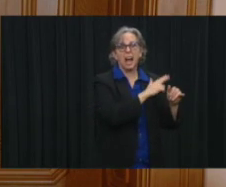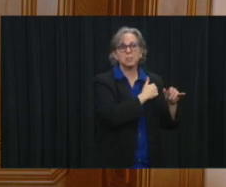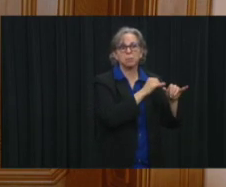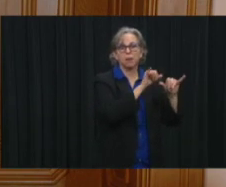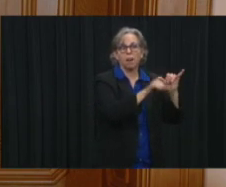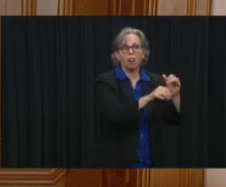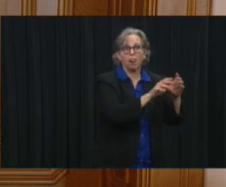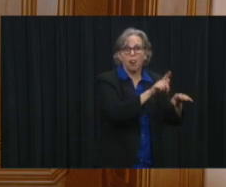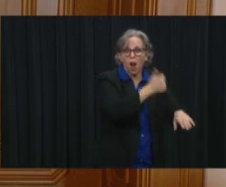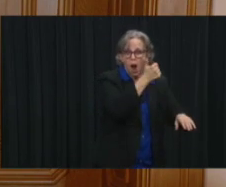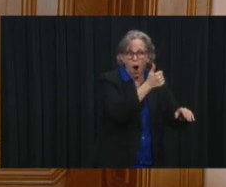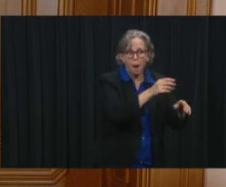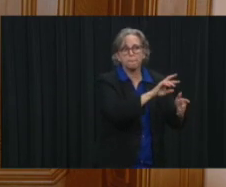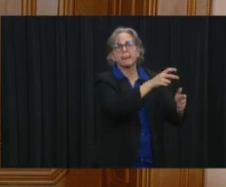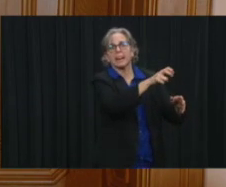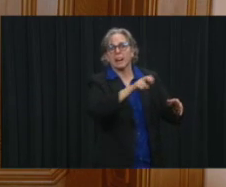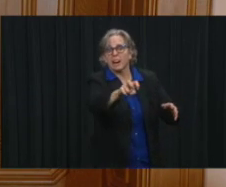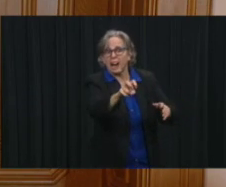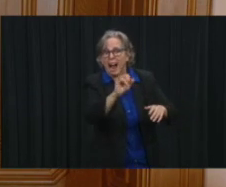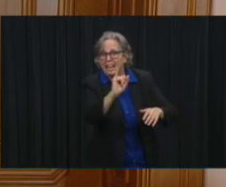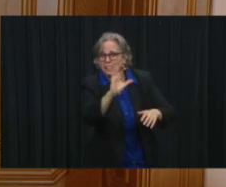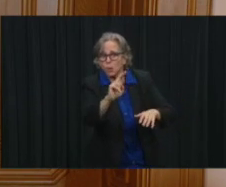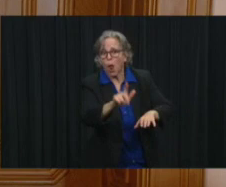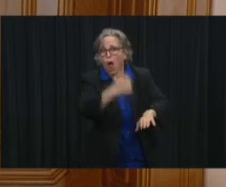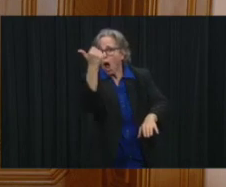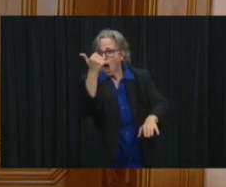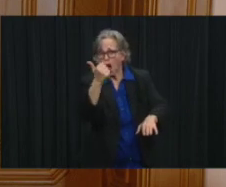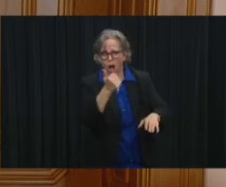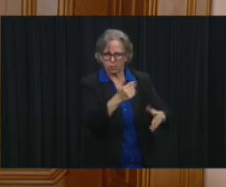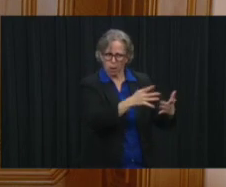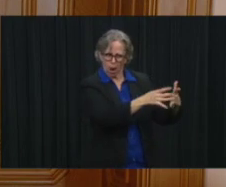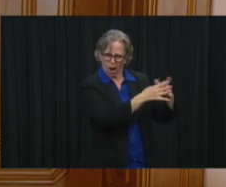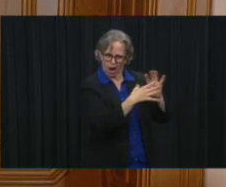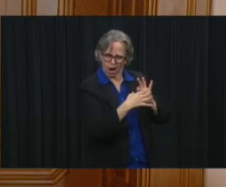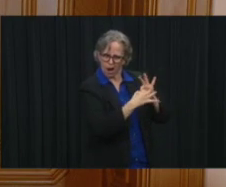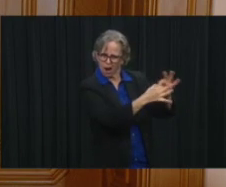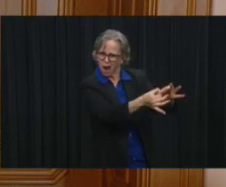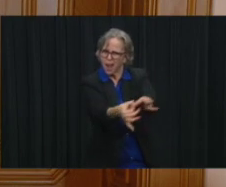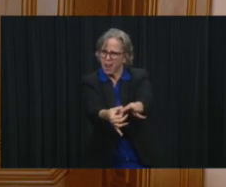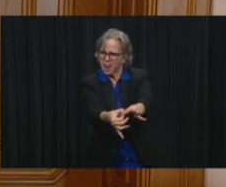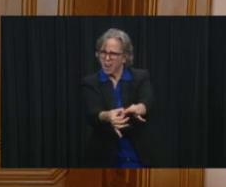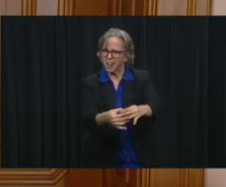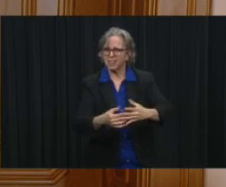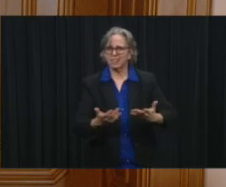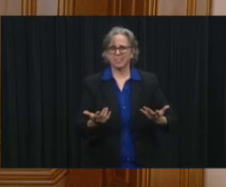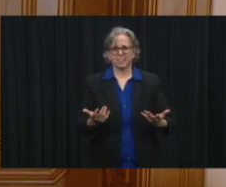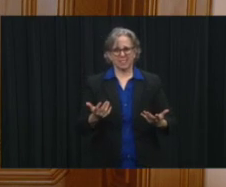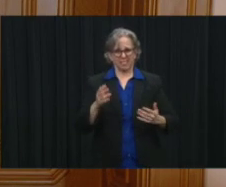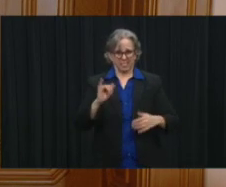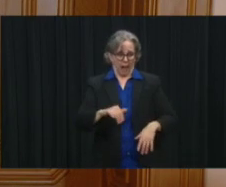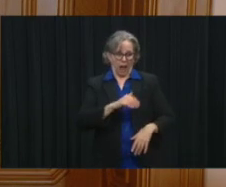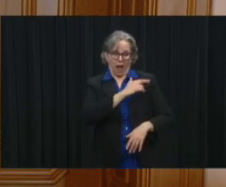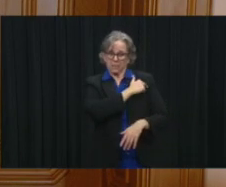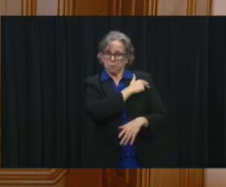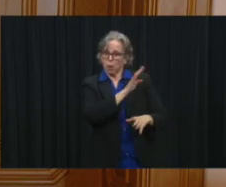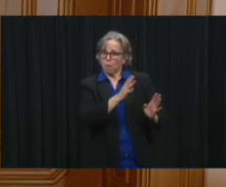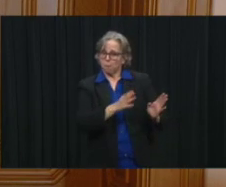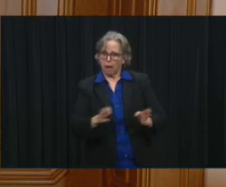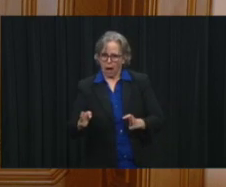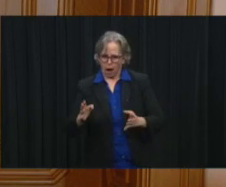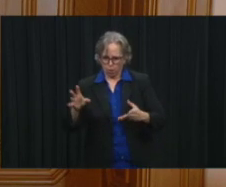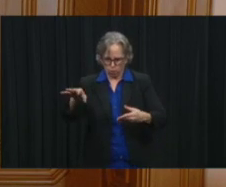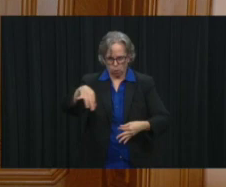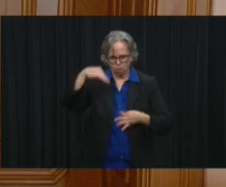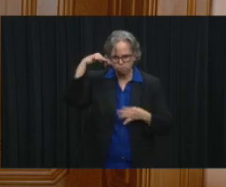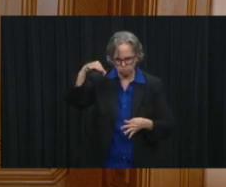hospitals. So again, there are plans. We will share those plans in broad terms as we move forward. We